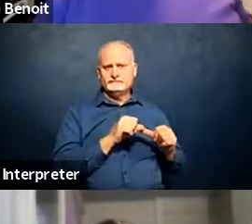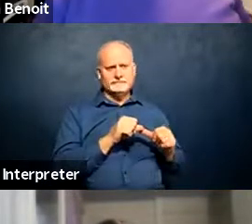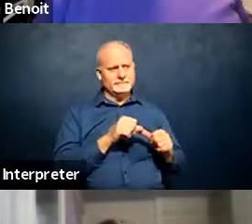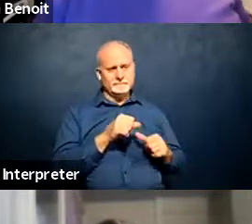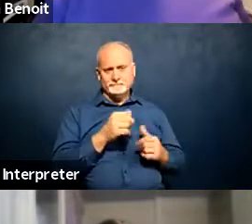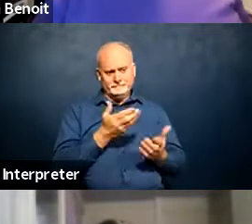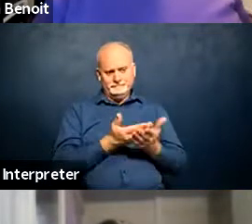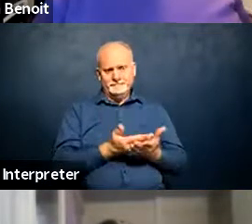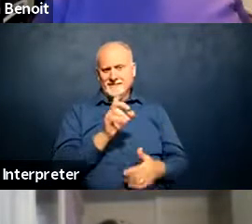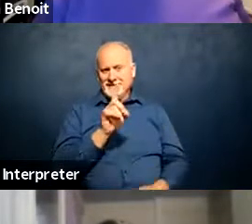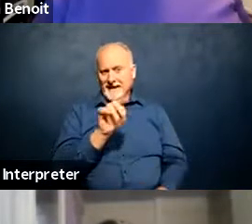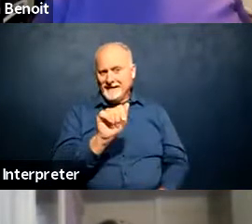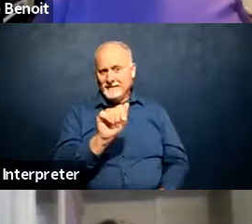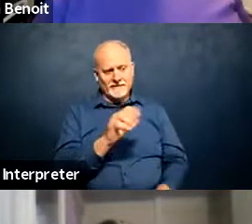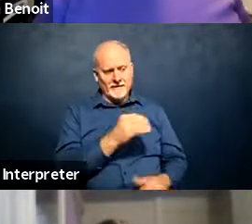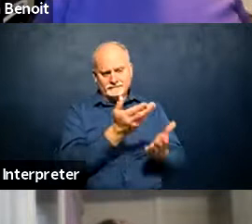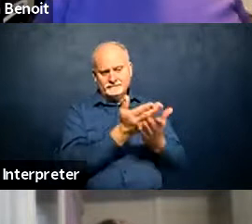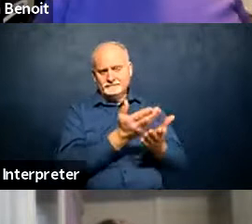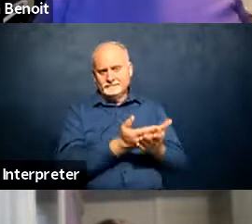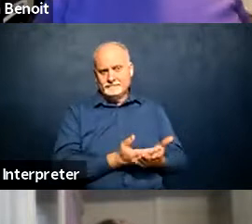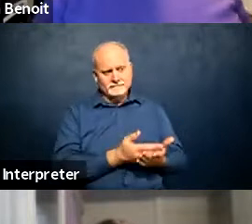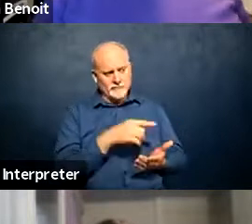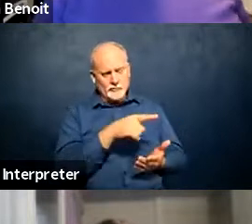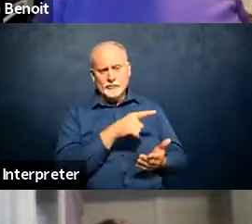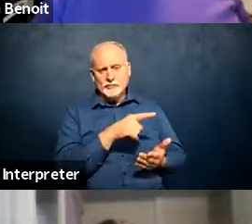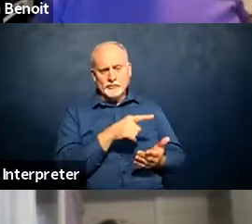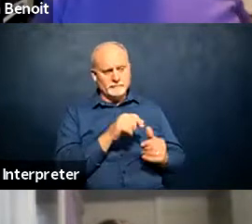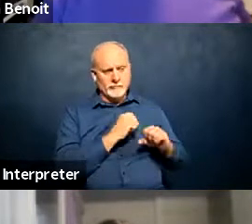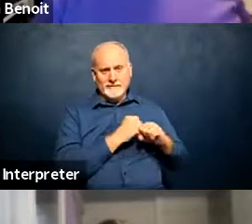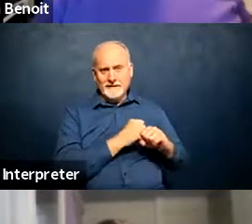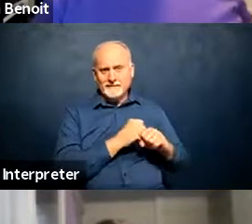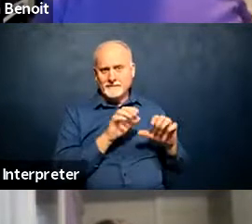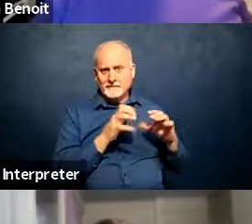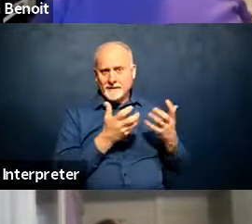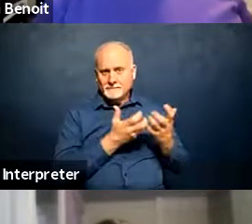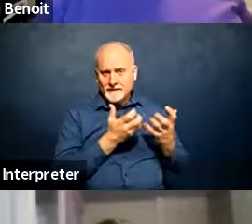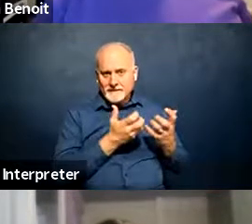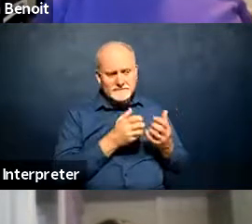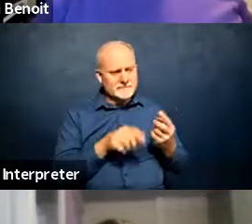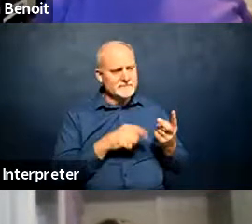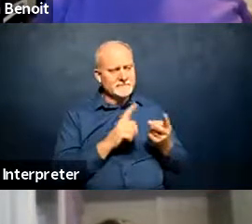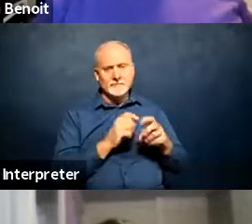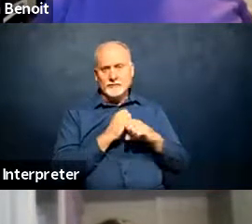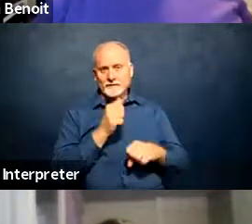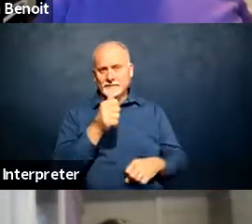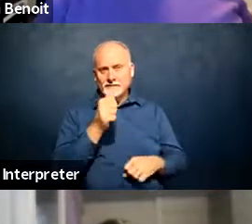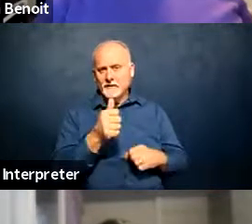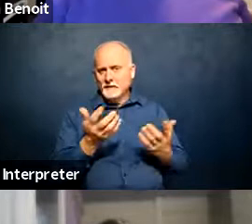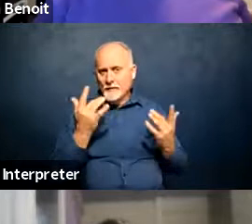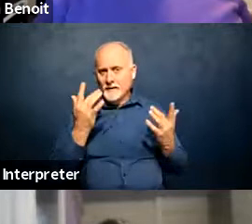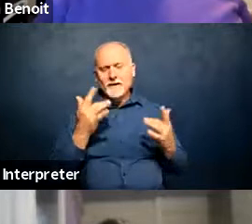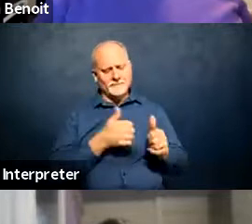and outcomes that were produced by the efforts you made to both protect your classmates and yourselves by following the public health